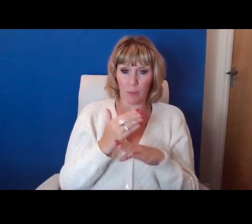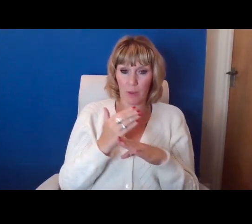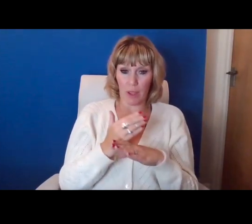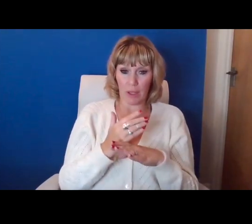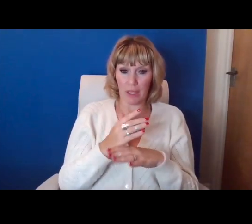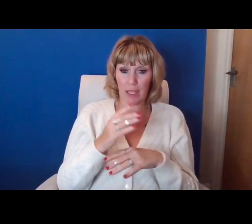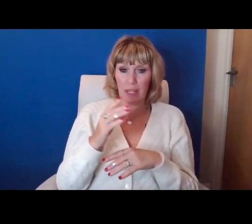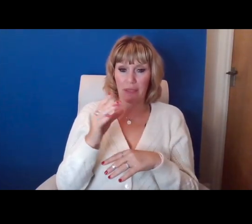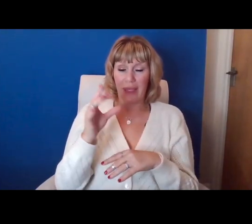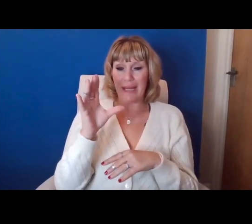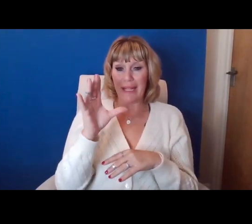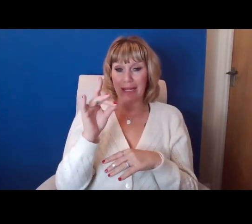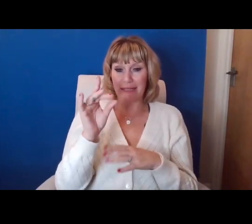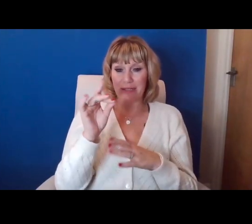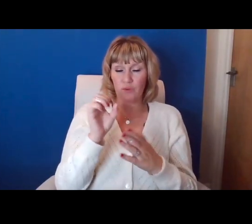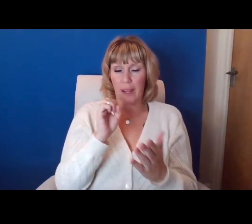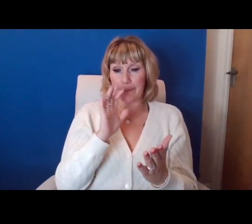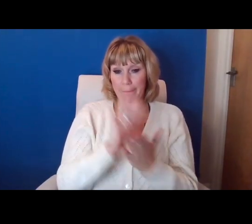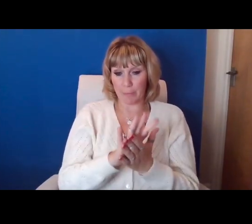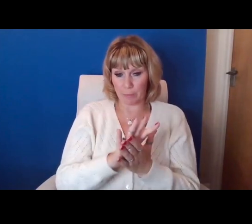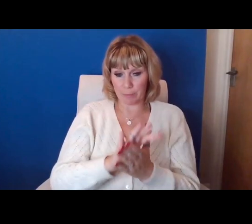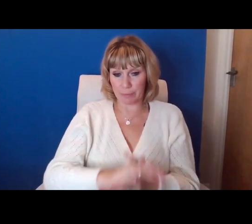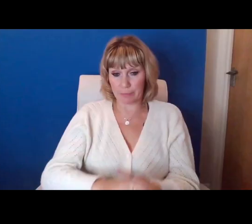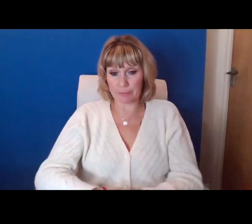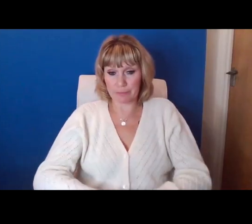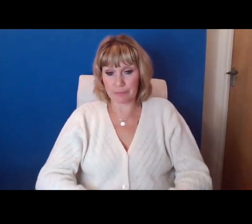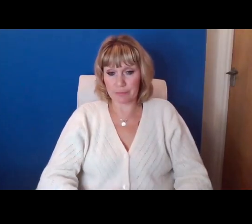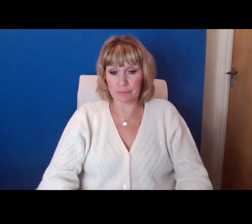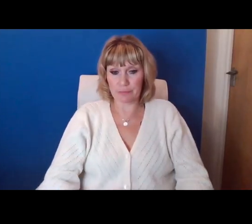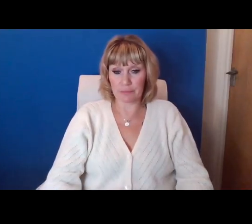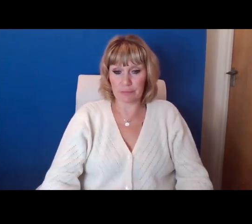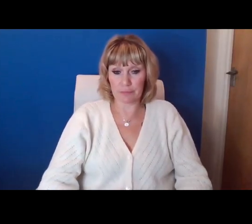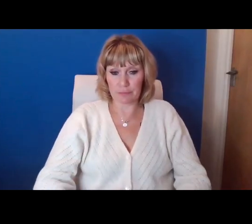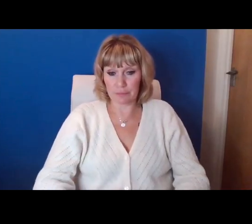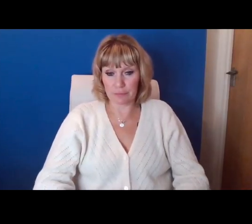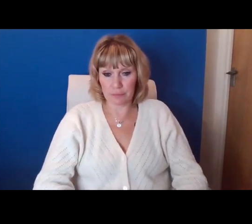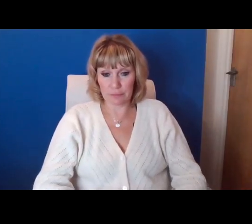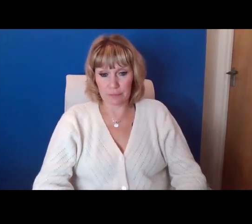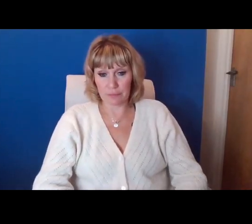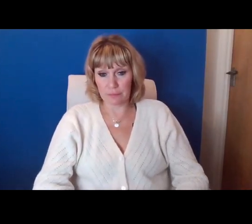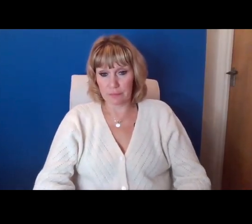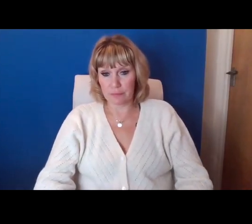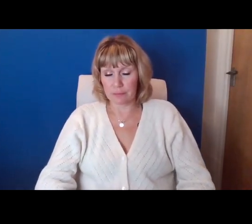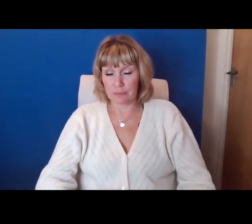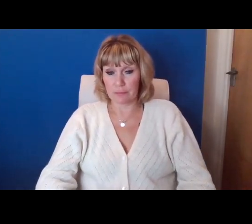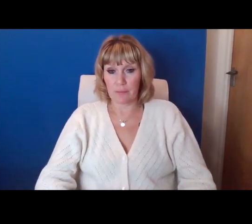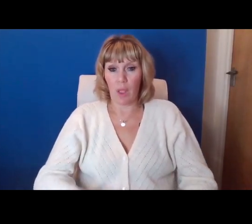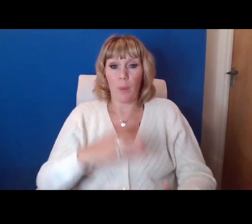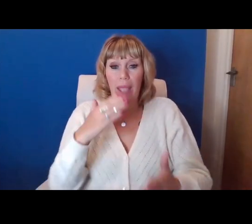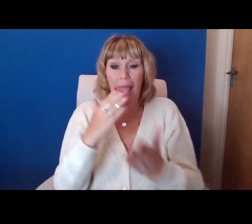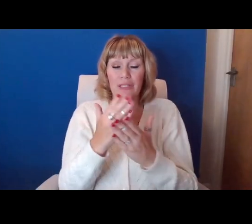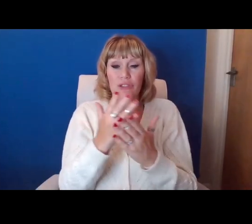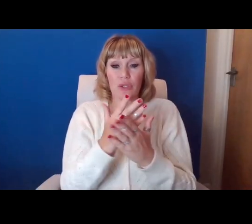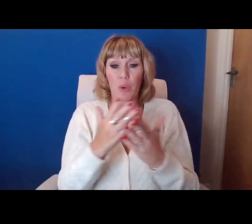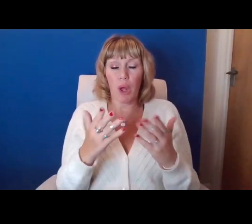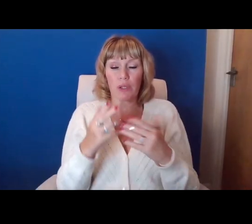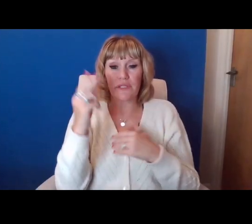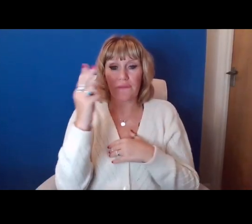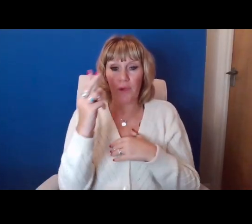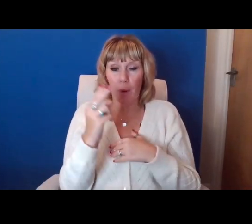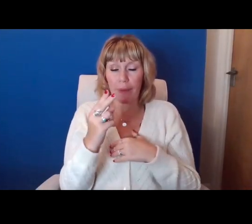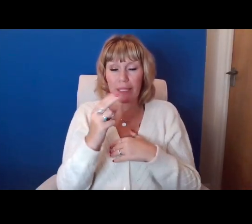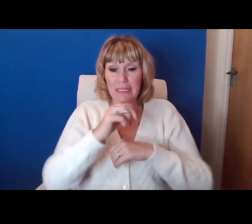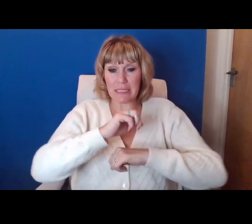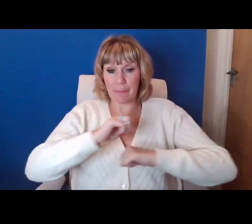at Eclectic Creative Kate, which is a great one. We actually do quite a lot of comics-based work with